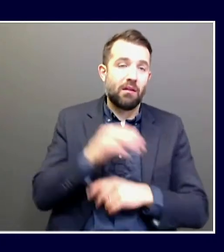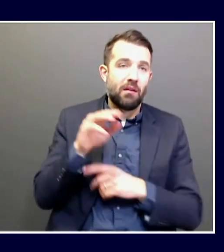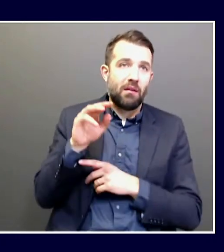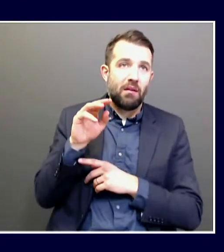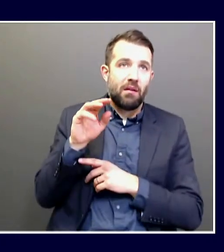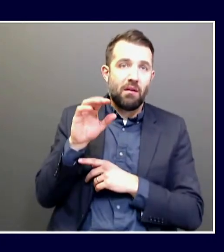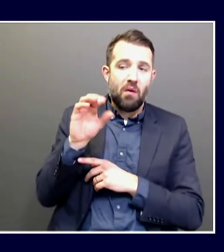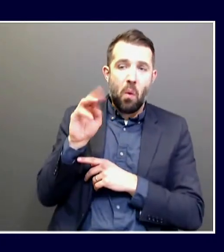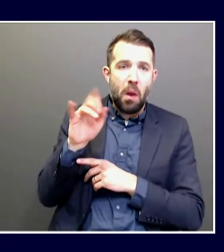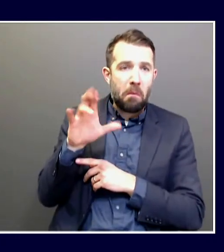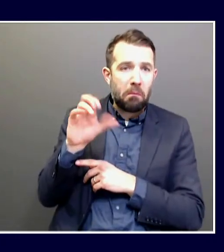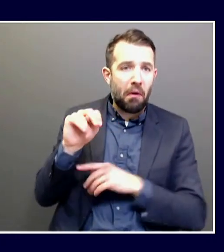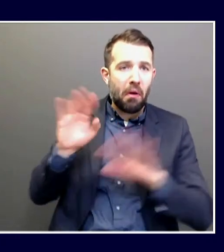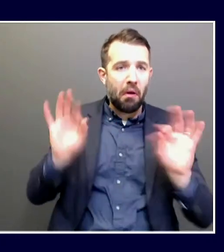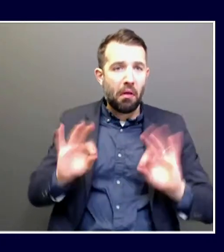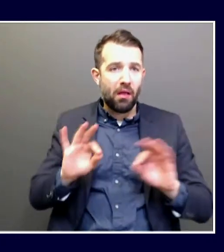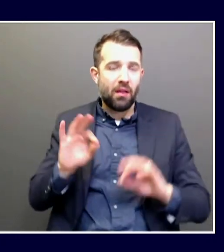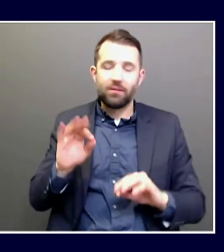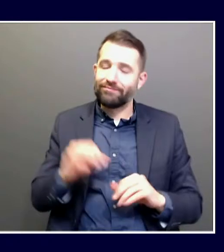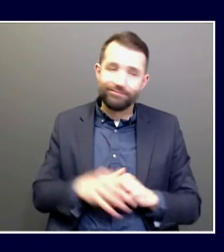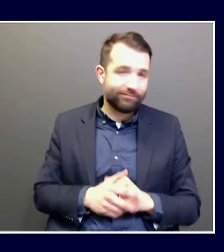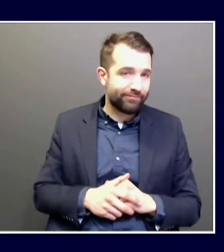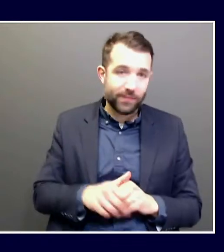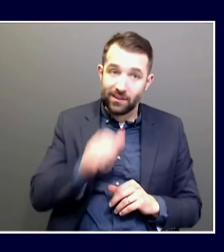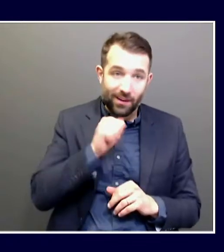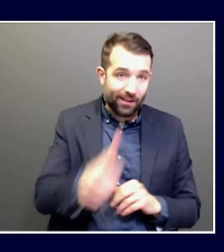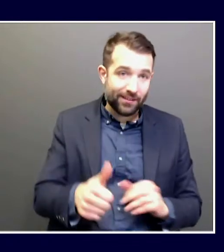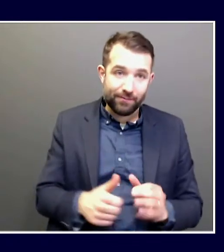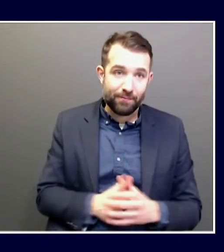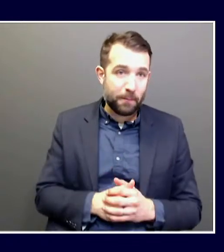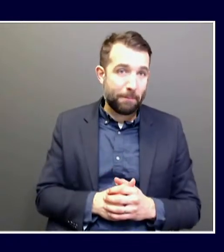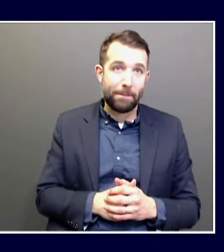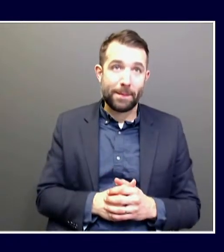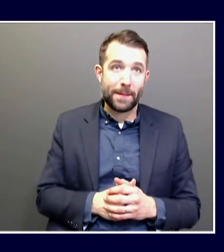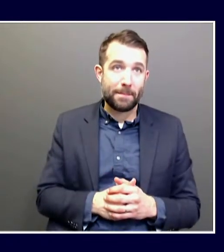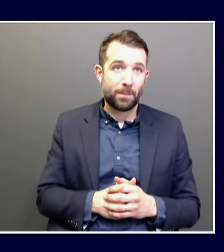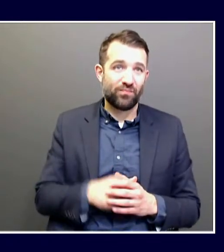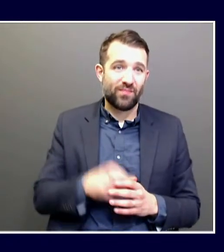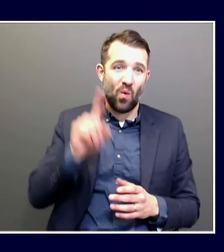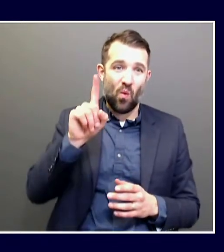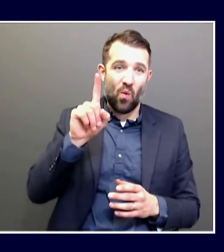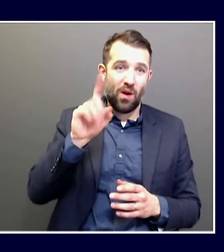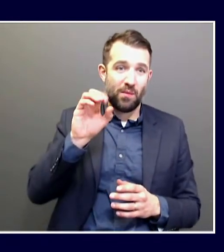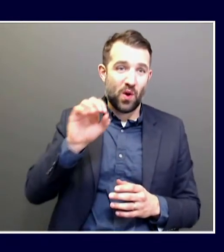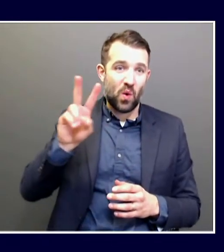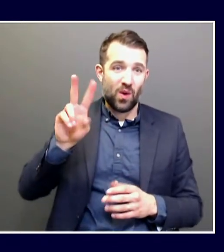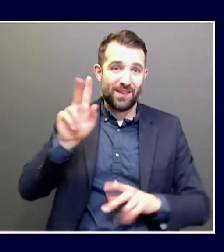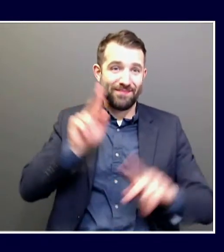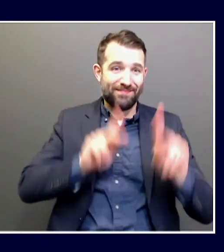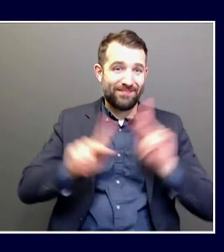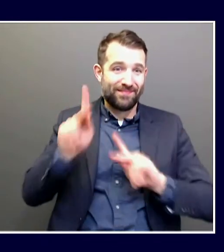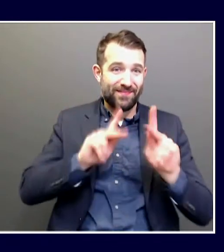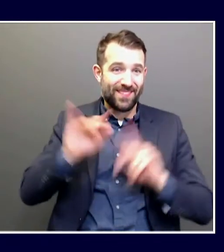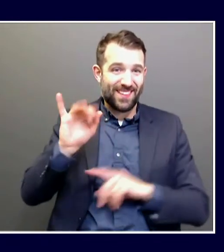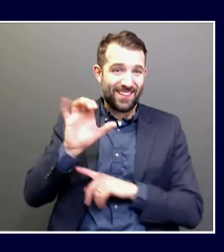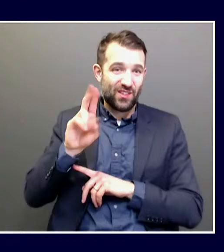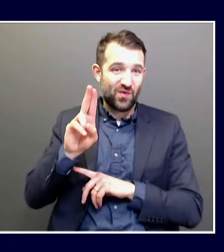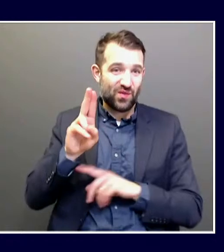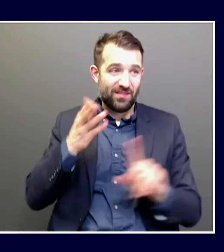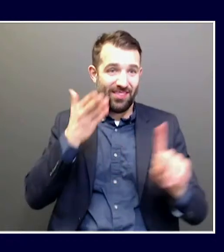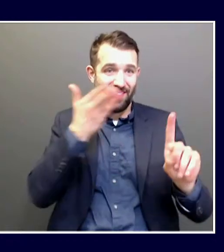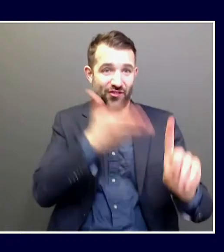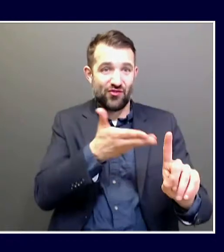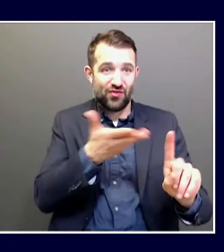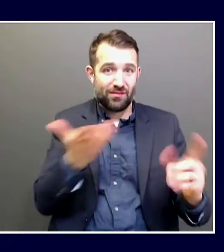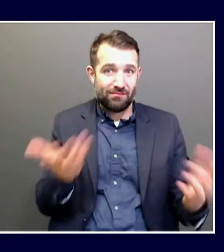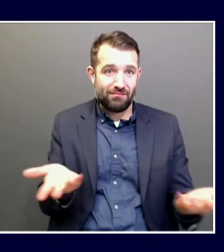town with that. Don't take that to heart. There's still 102 people in the ICU in Maine, most of whom will have Omicron,